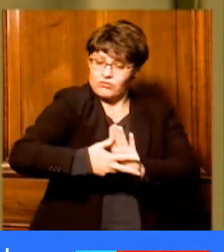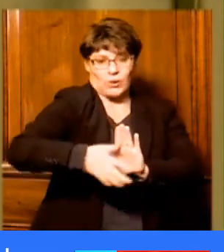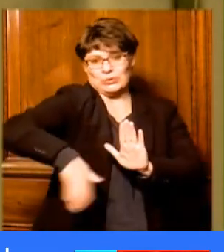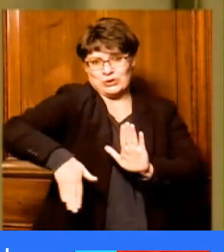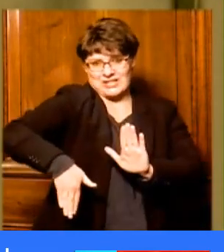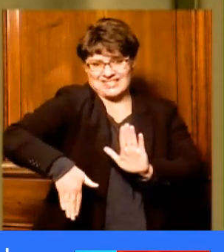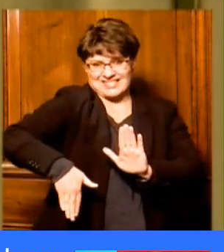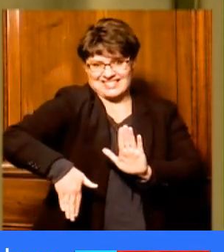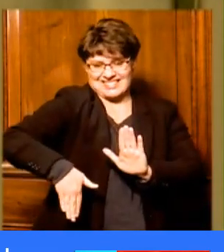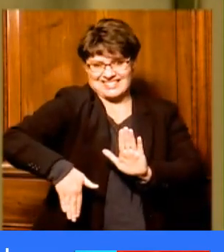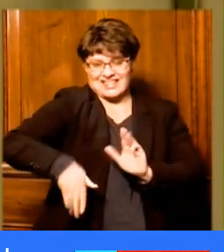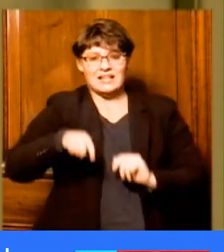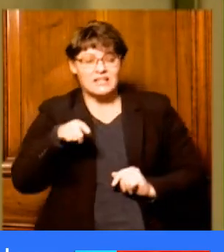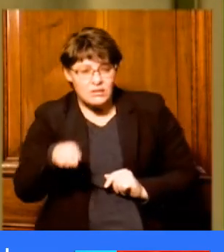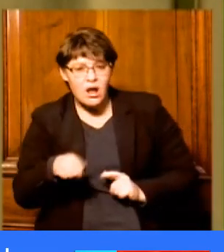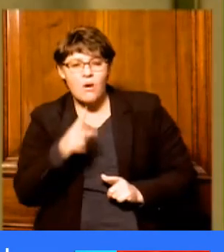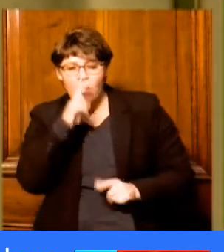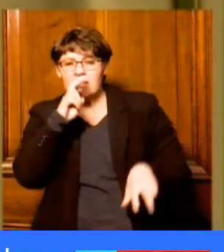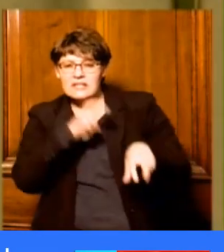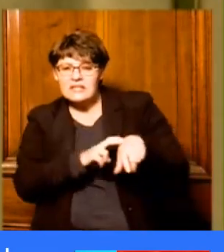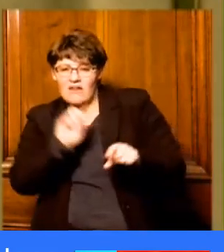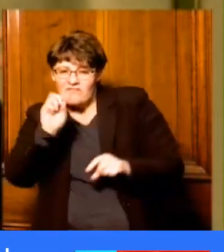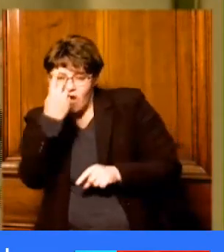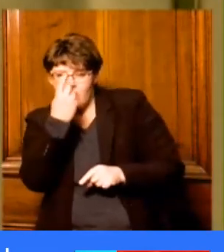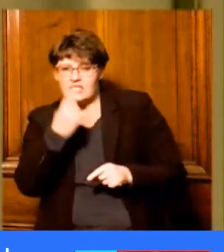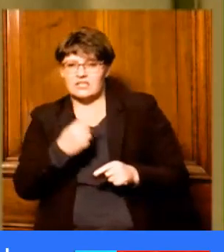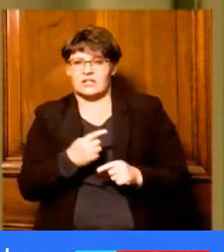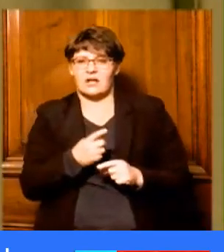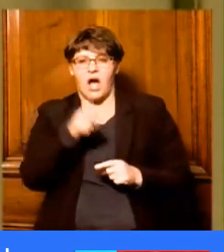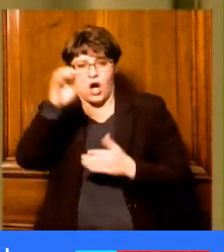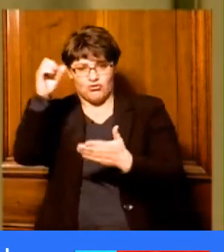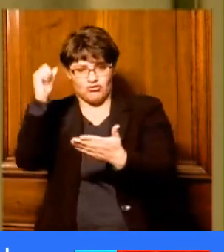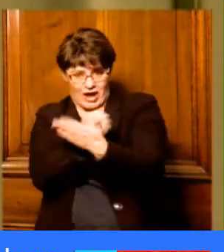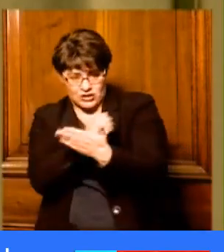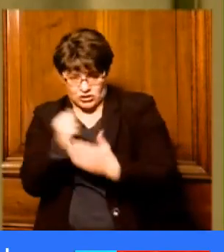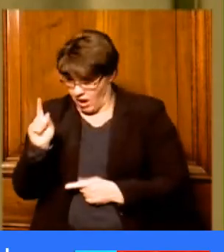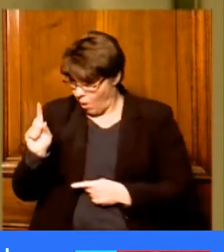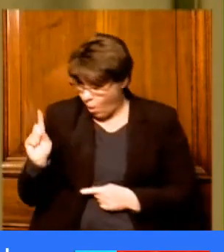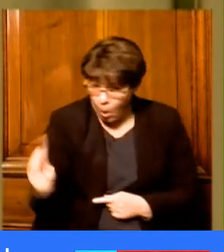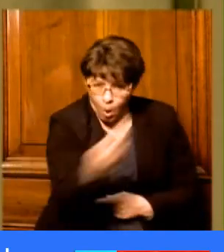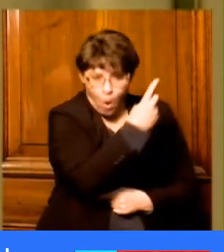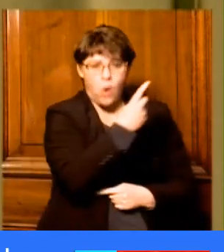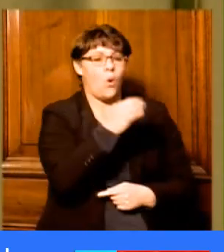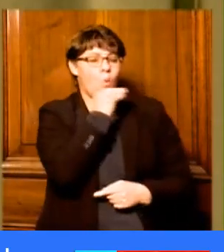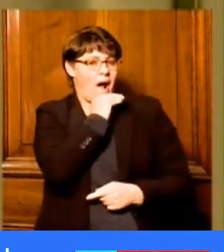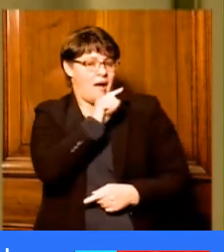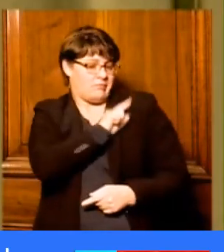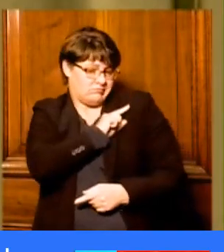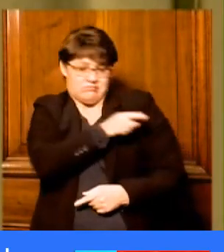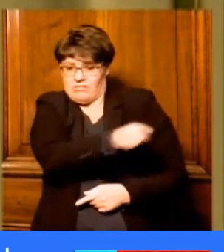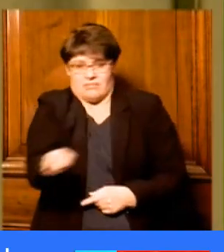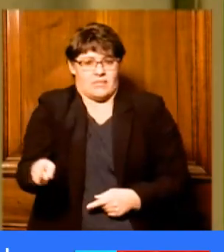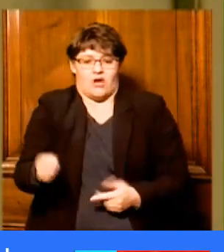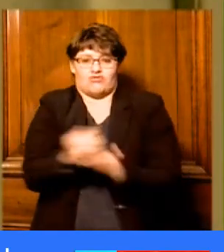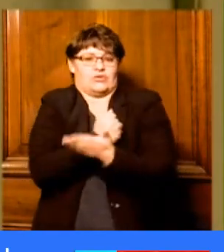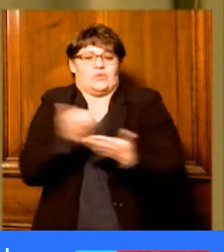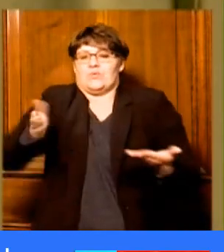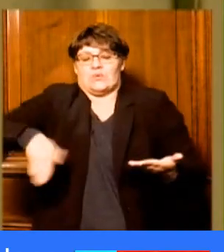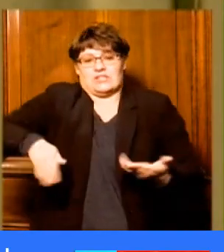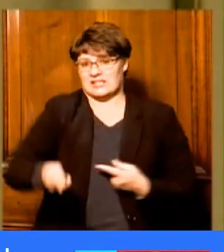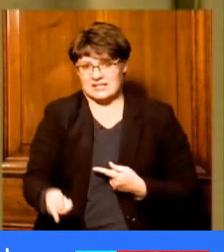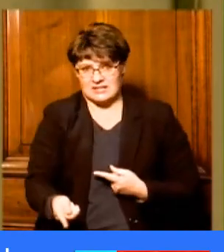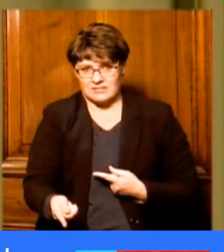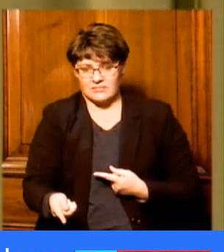are sitting with that scenario. We need to first register all of those that remain unregistered and without permits and get